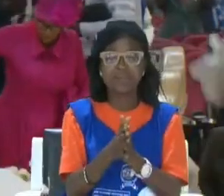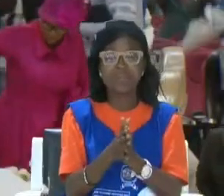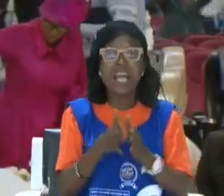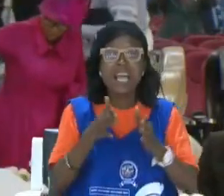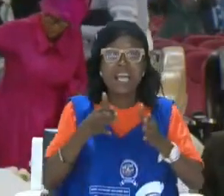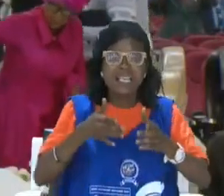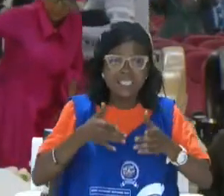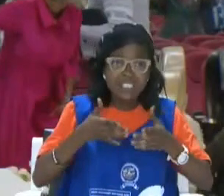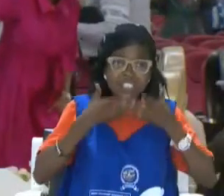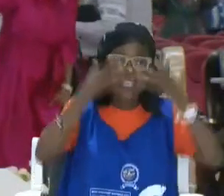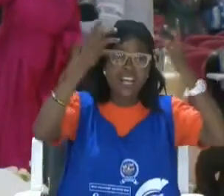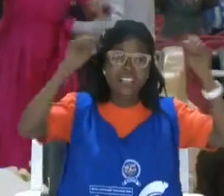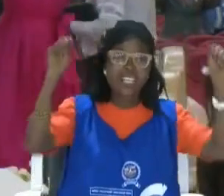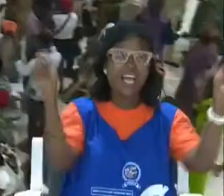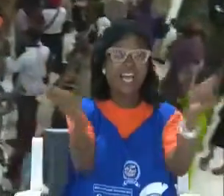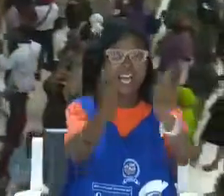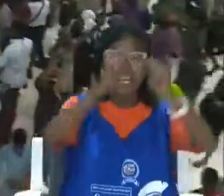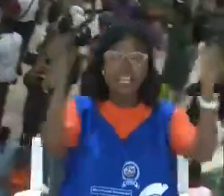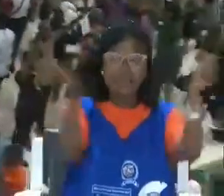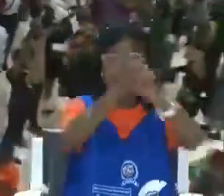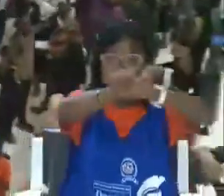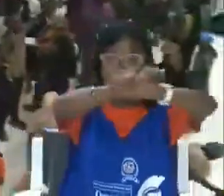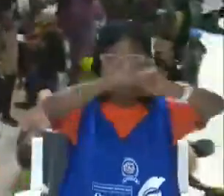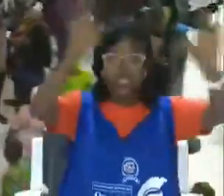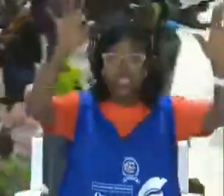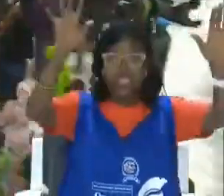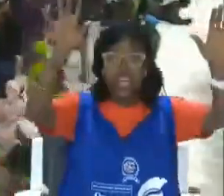Shout hallelujah